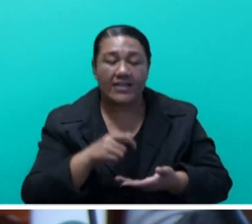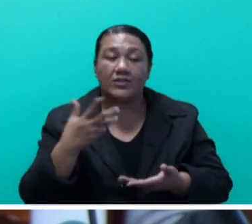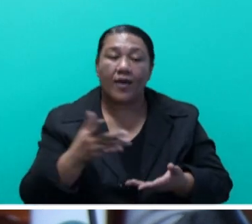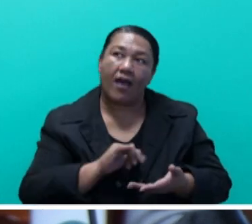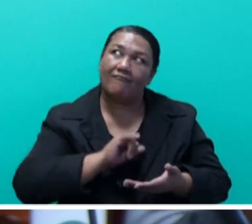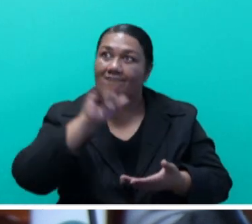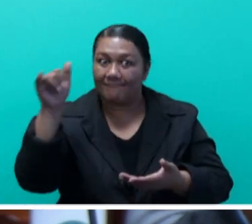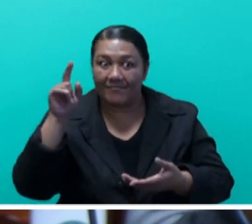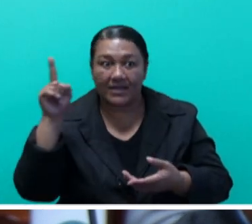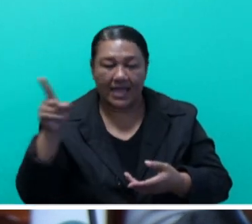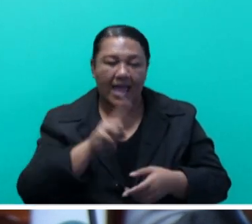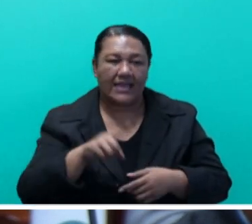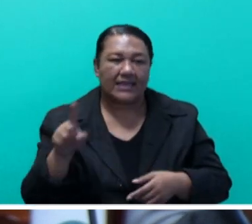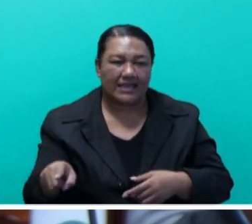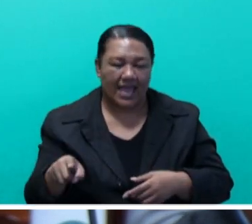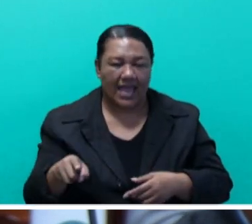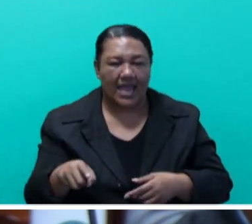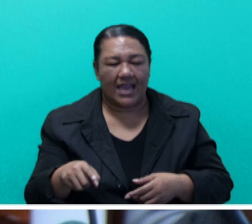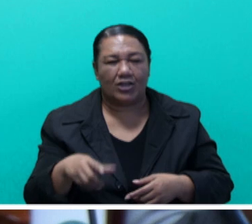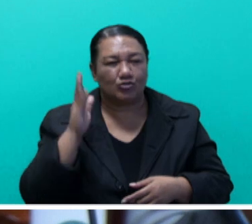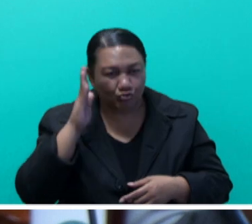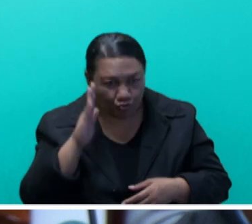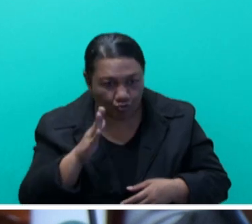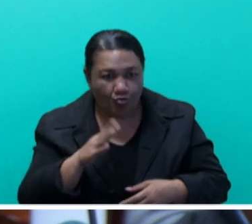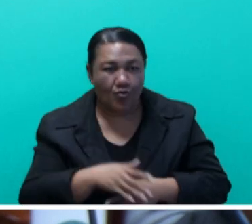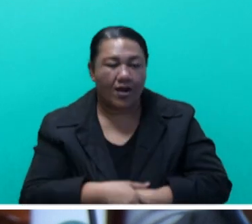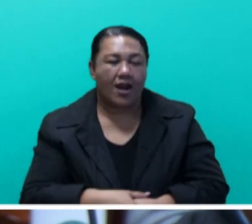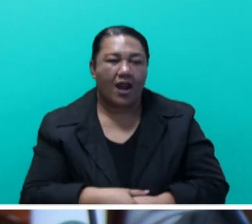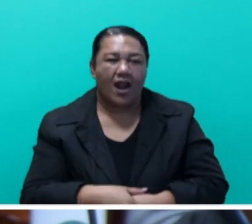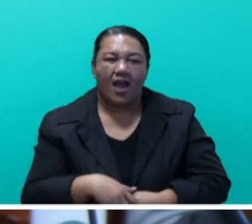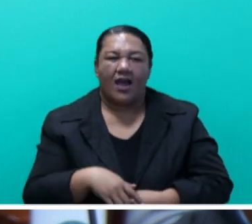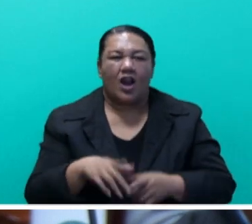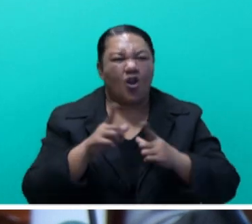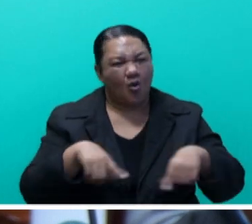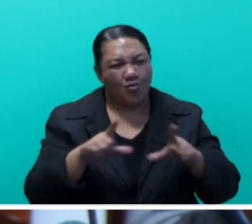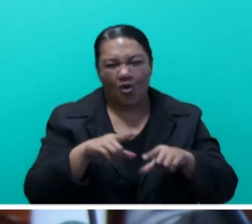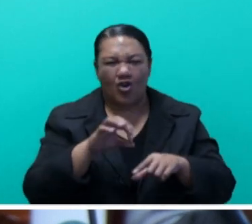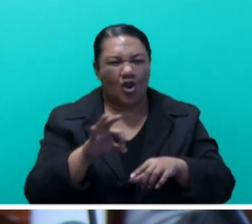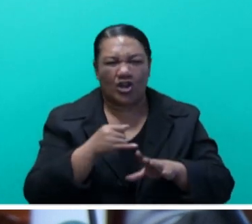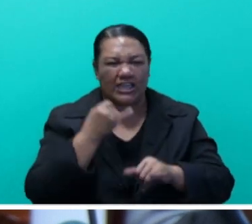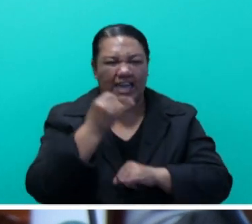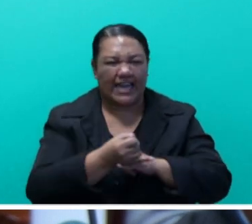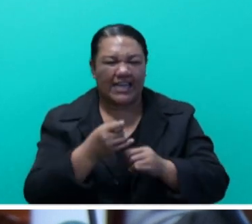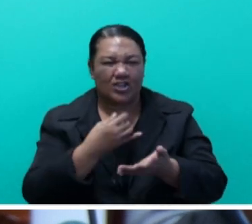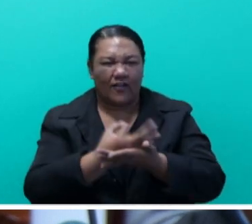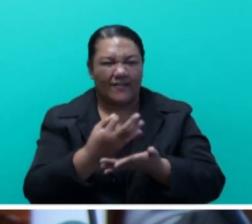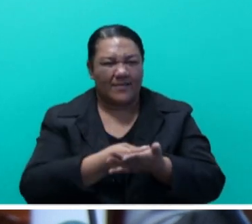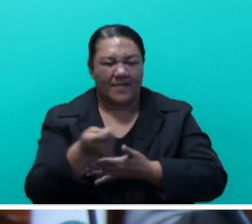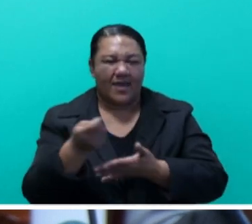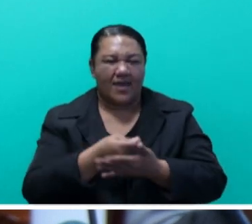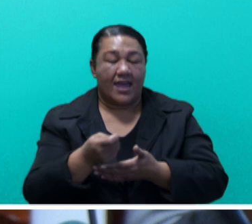schools without paying international student fee. Mr. Speaker, sir, the Australian federal government's recent